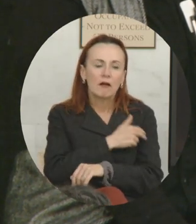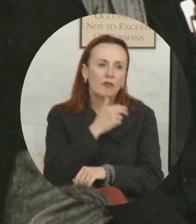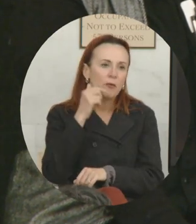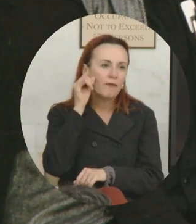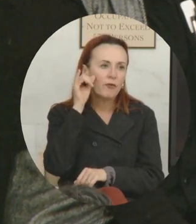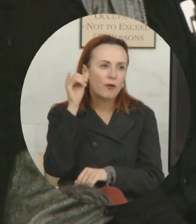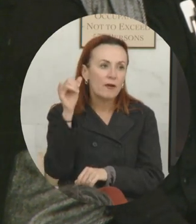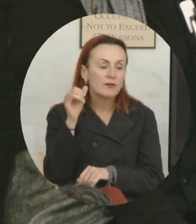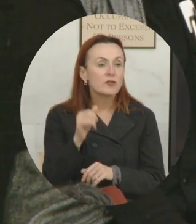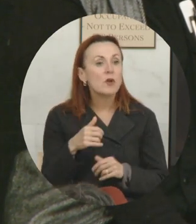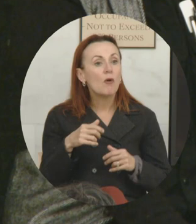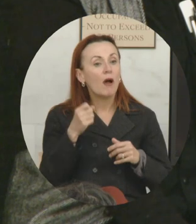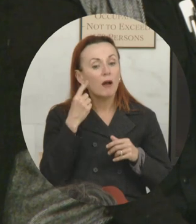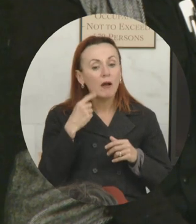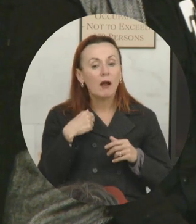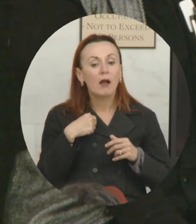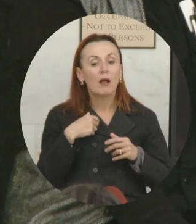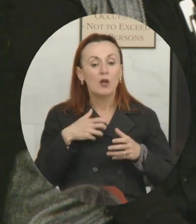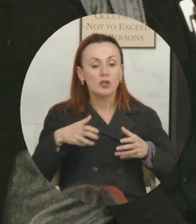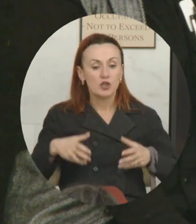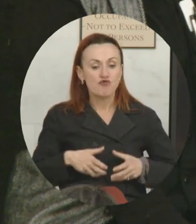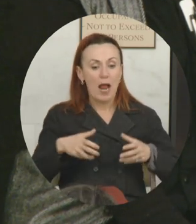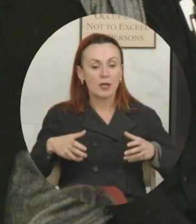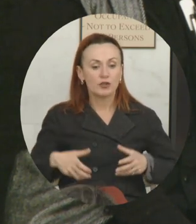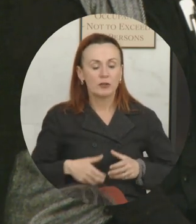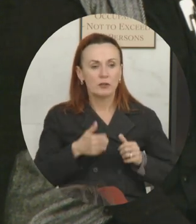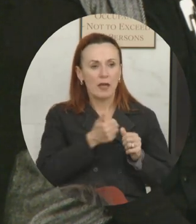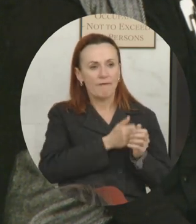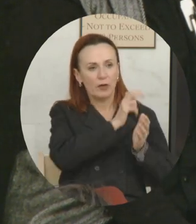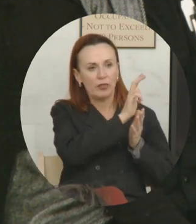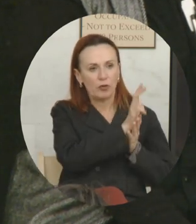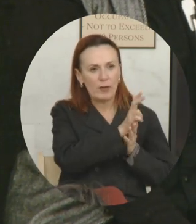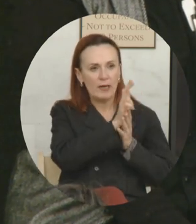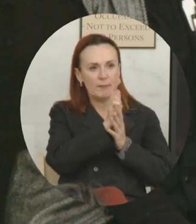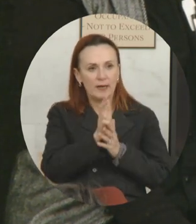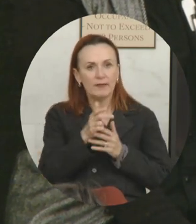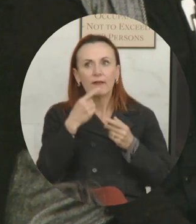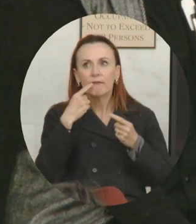apart, the contractions were. Finally,